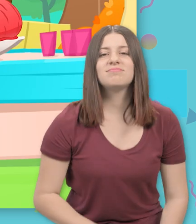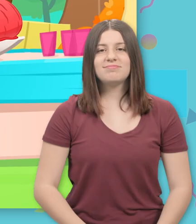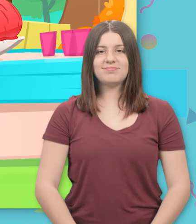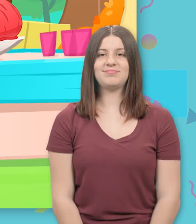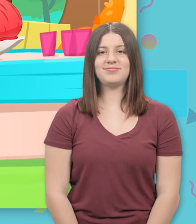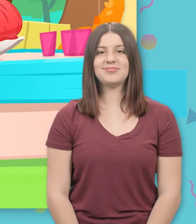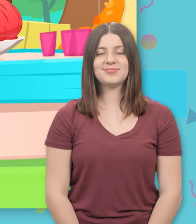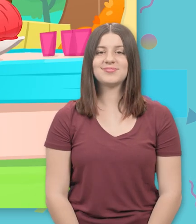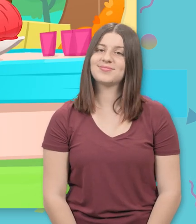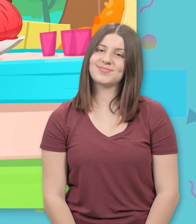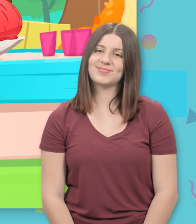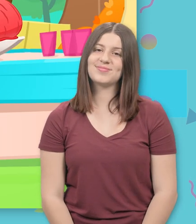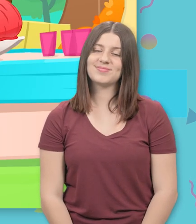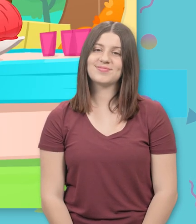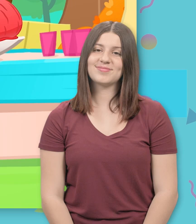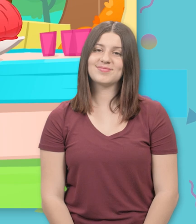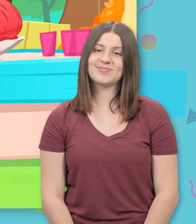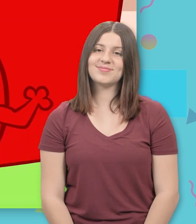your teeth.